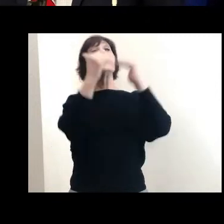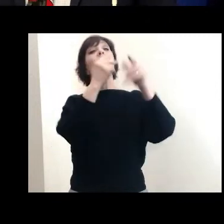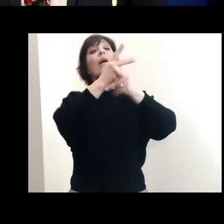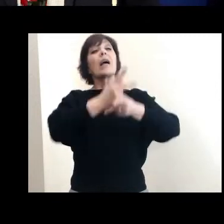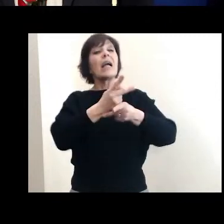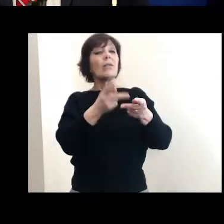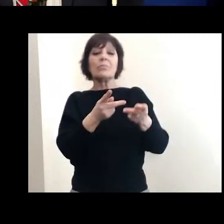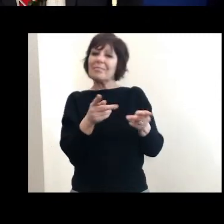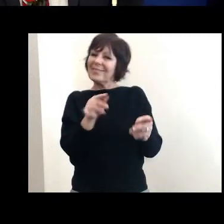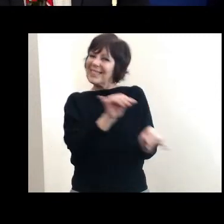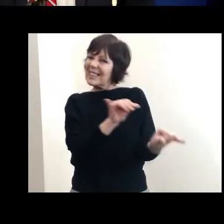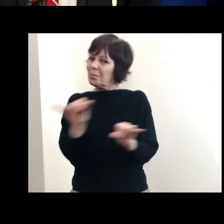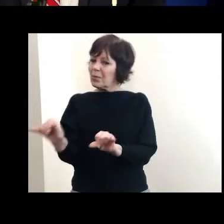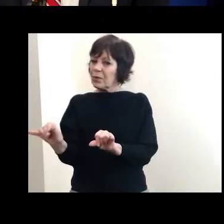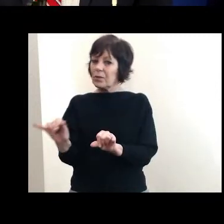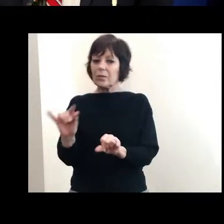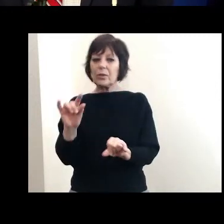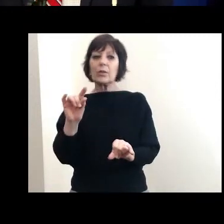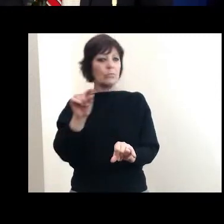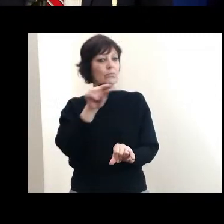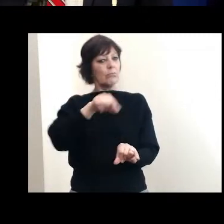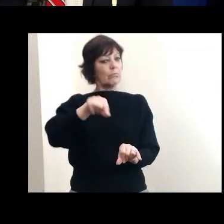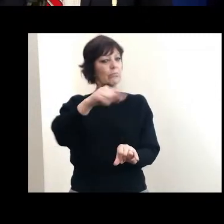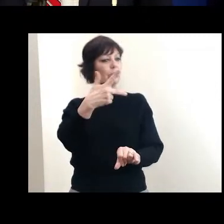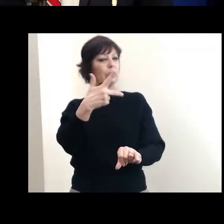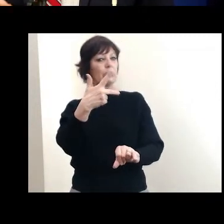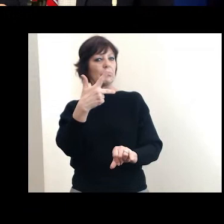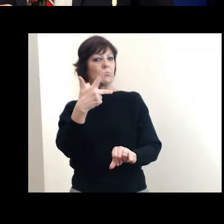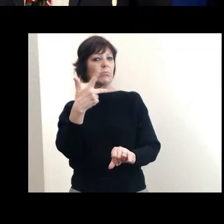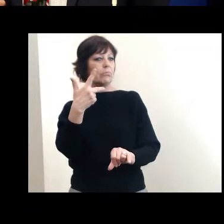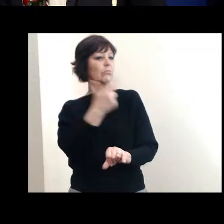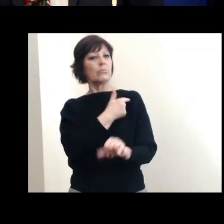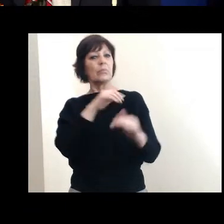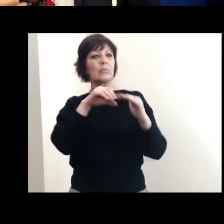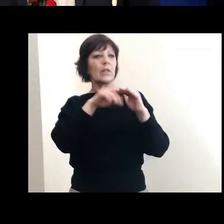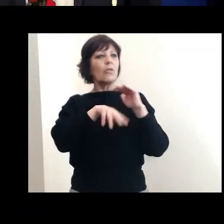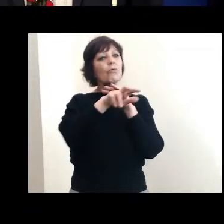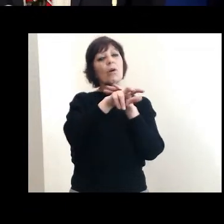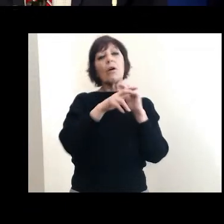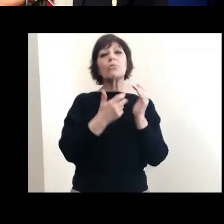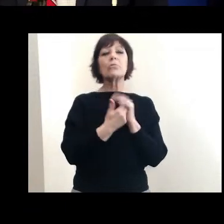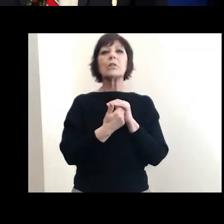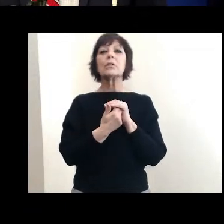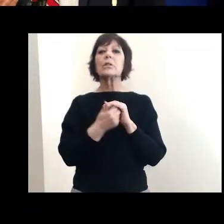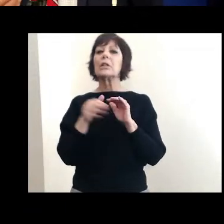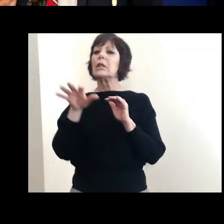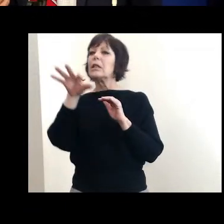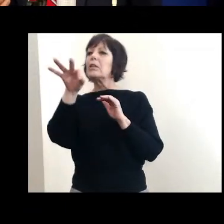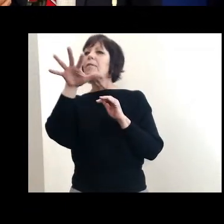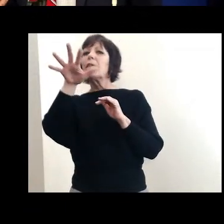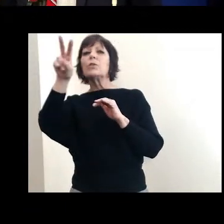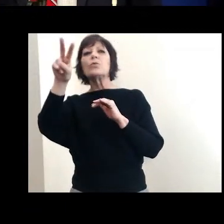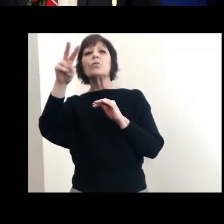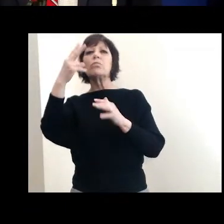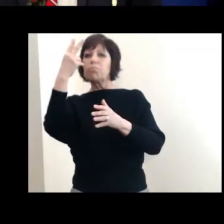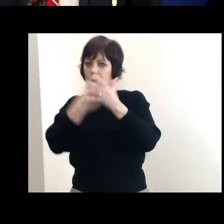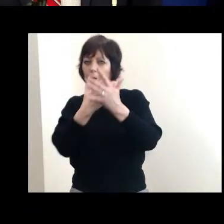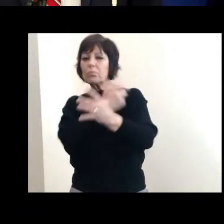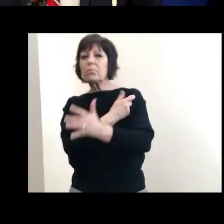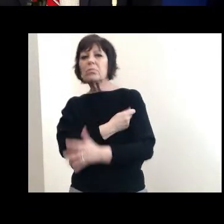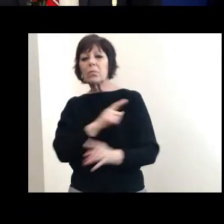it's very similar. First dose for adult care facilities, less than 300, 952 both doses,